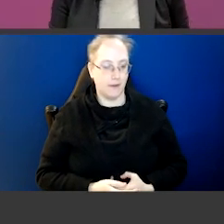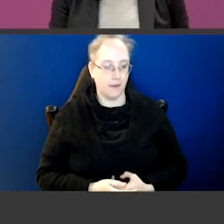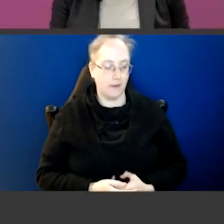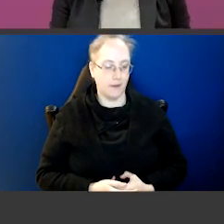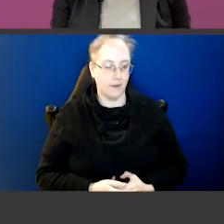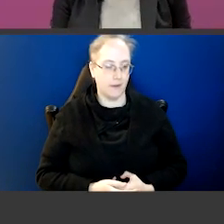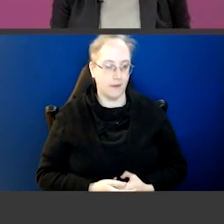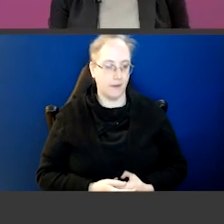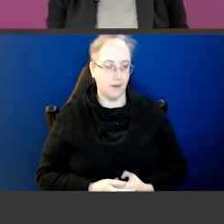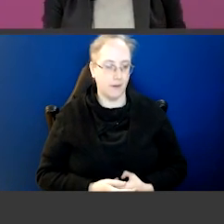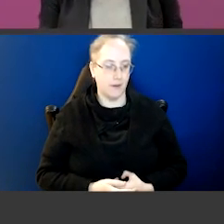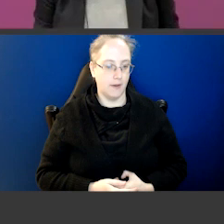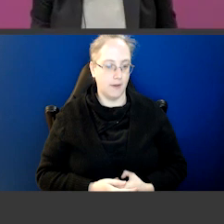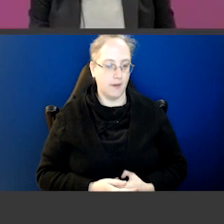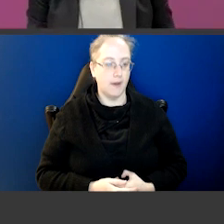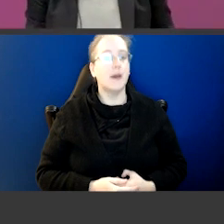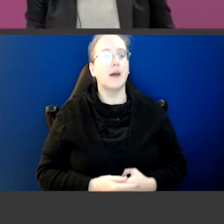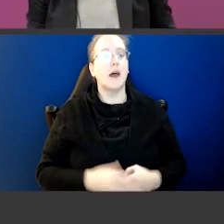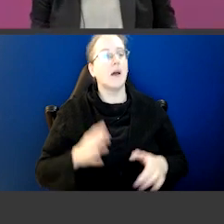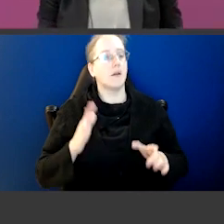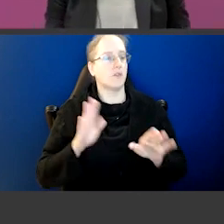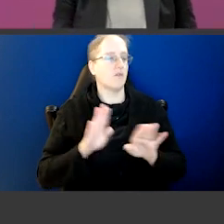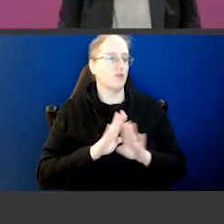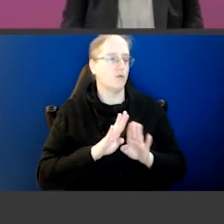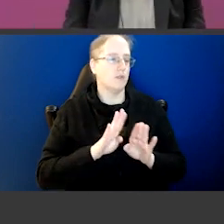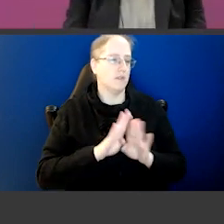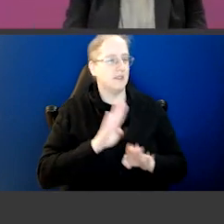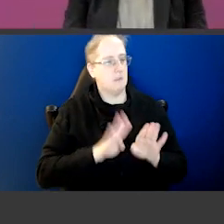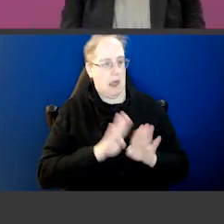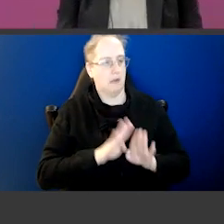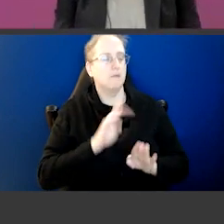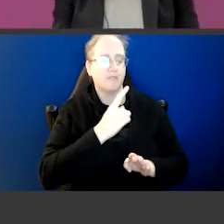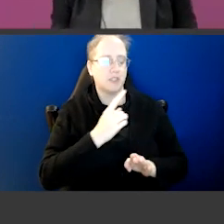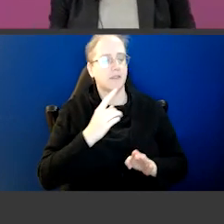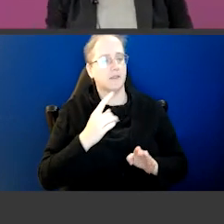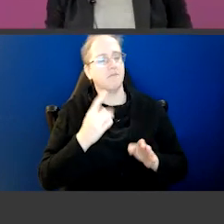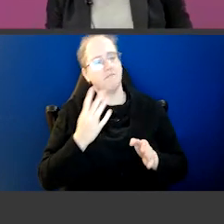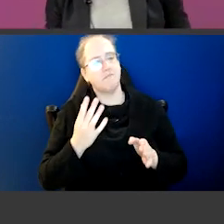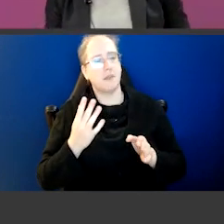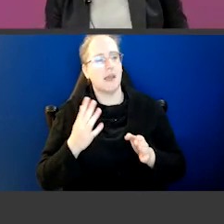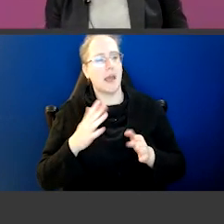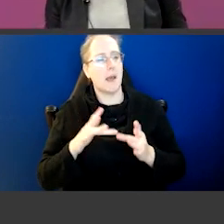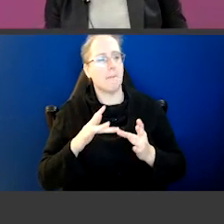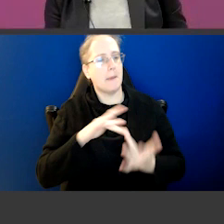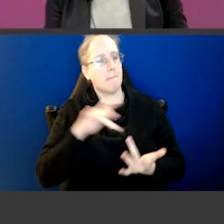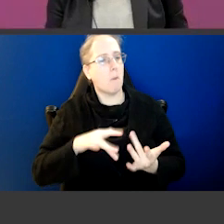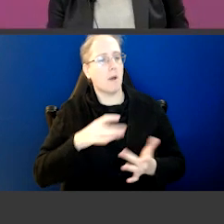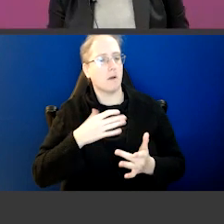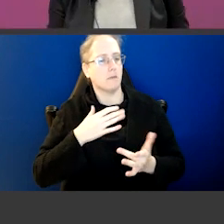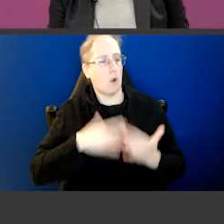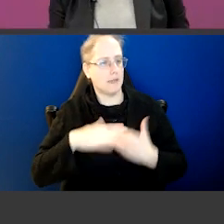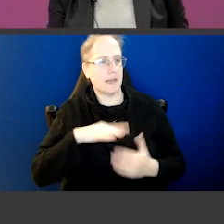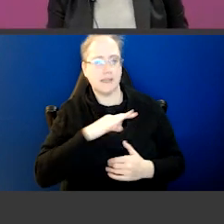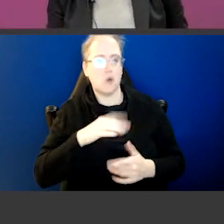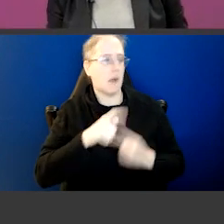A bit like above, when I was talking about management action, improper conduct doesn't relate generally to rudeness,